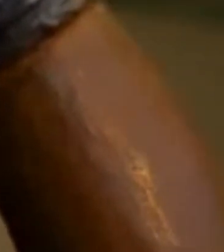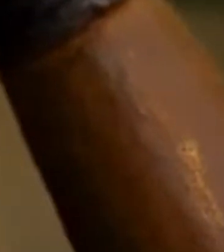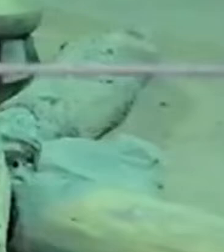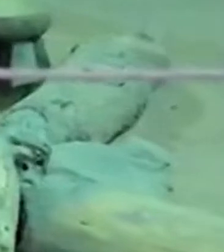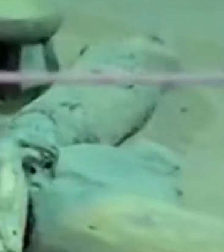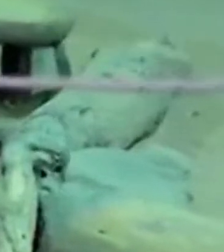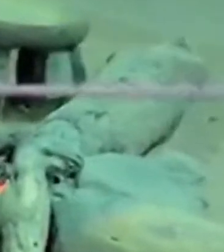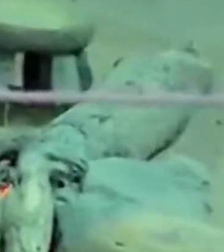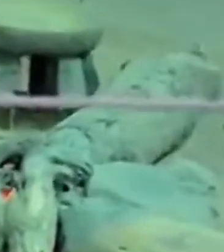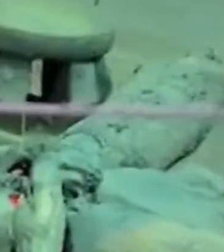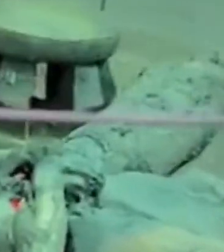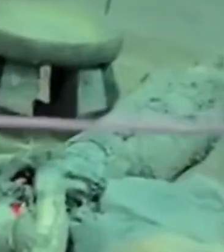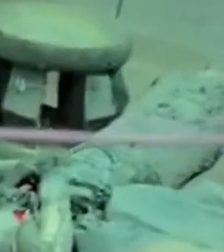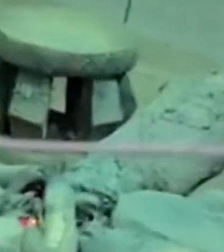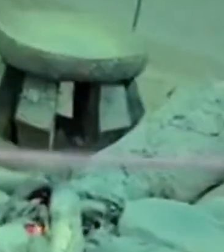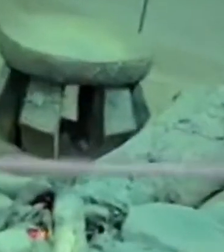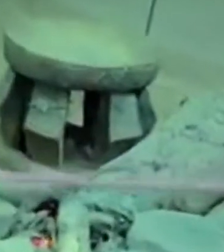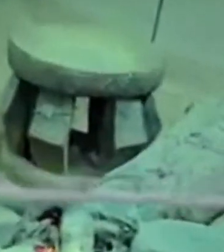museums.